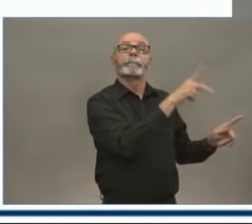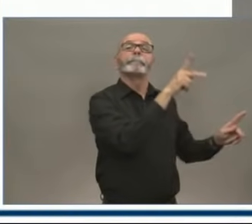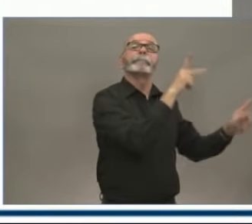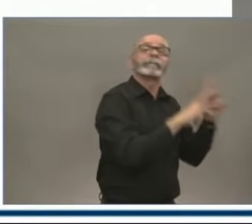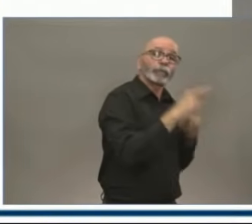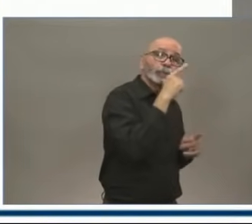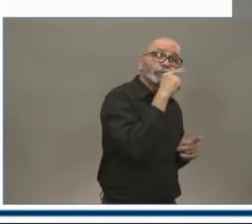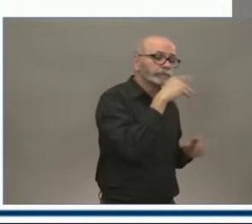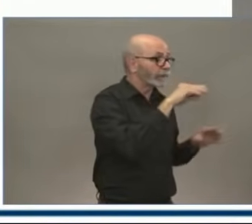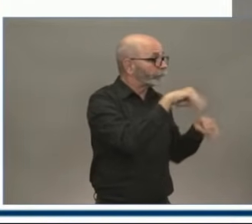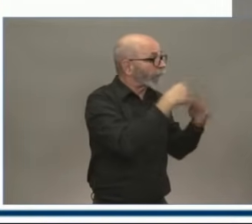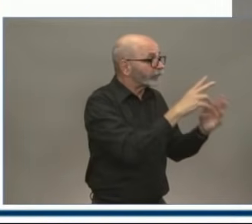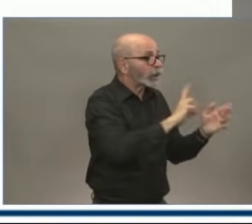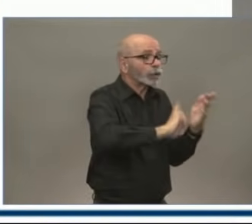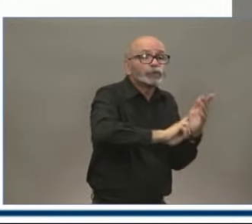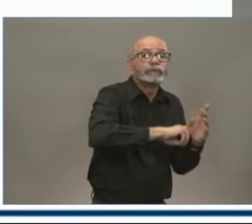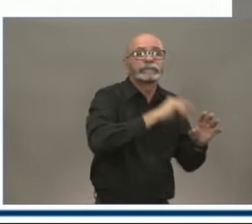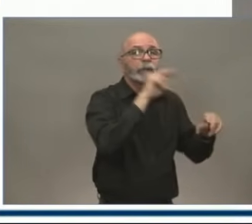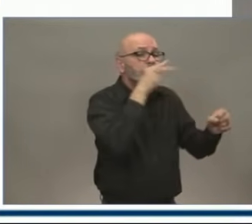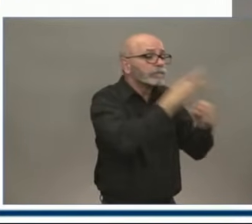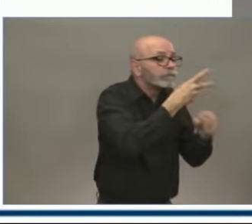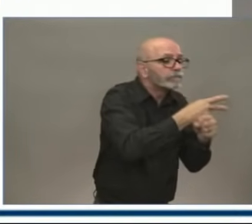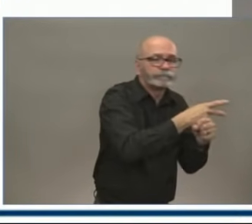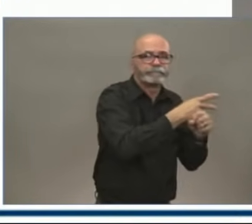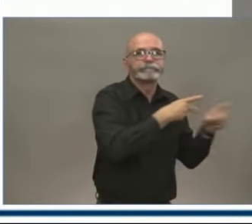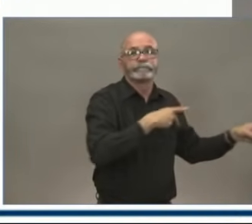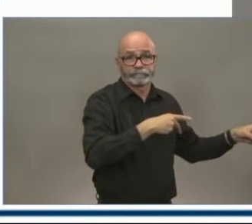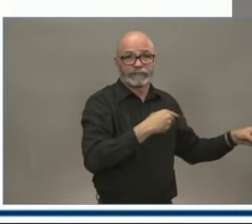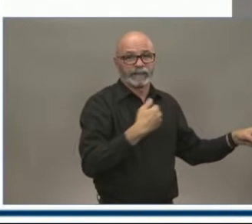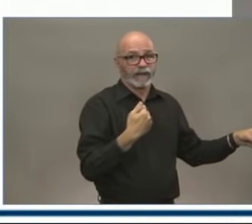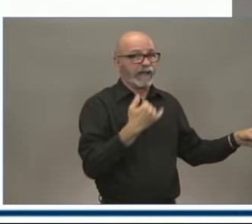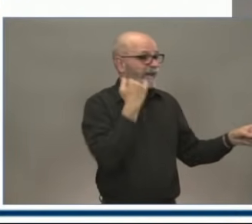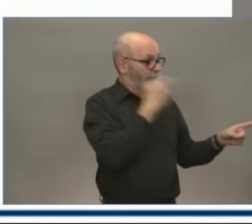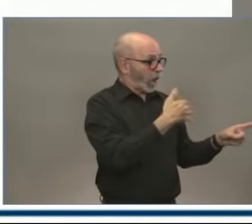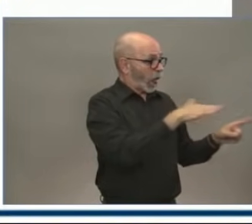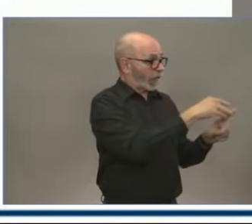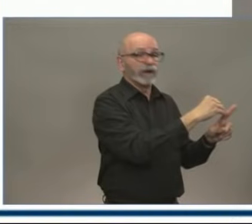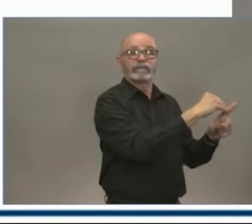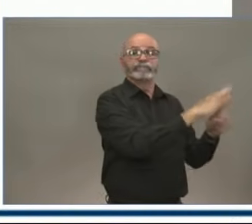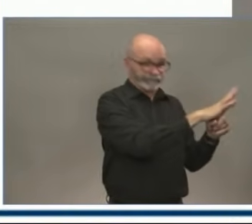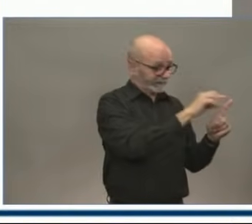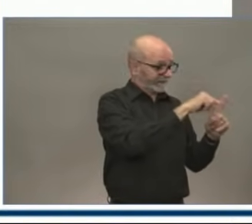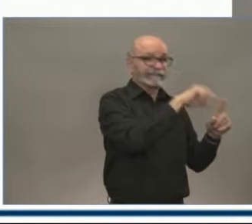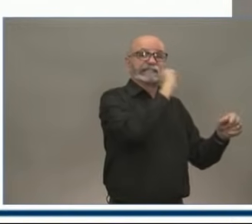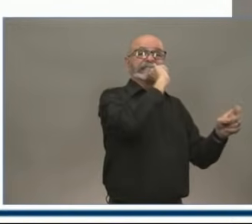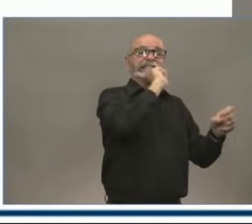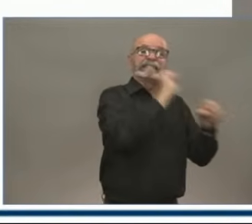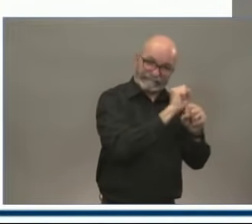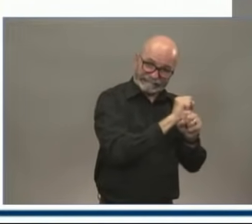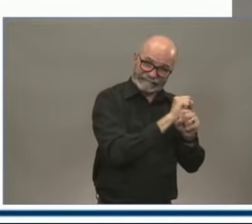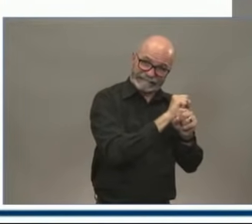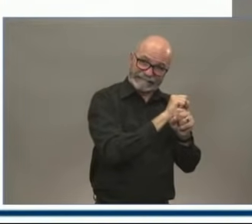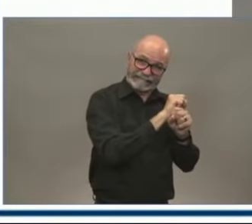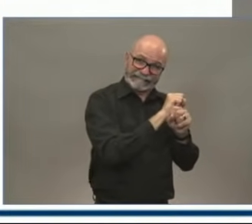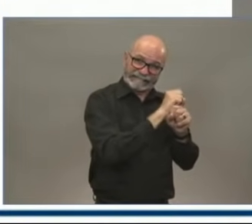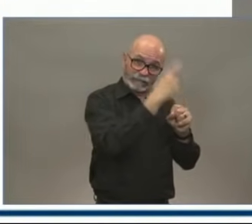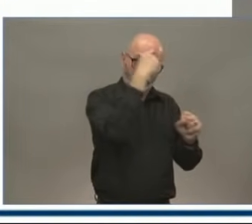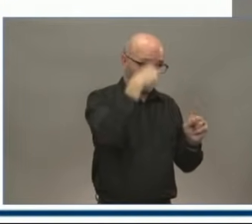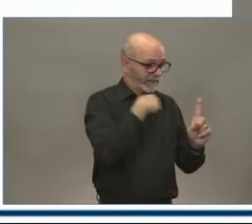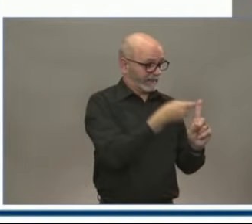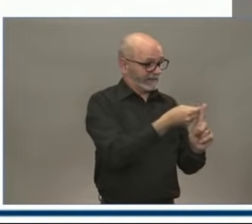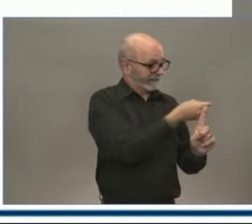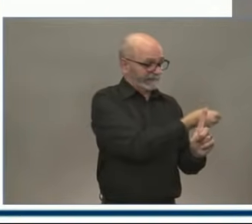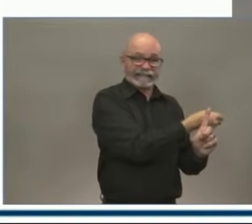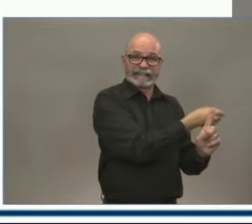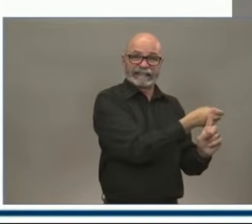that we have no evidence at all that their exposure was because of their work while they were providing providing care. They're all of the